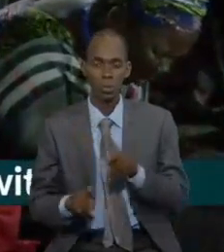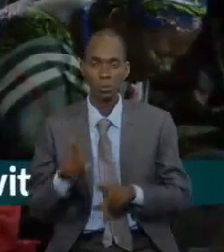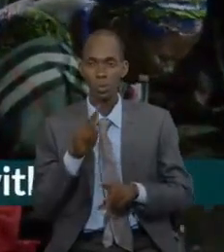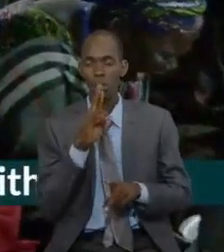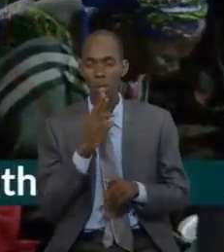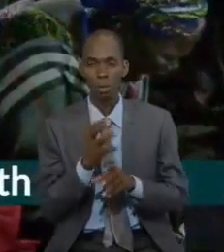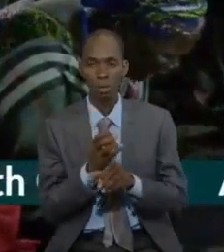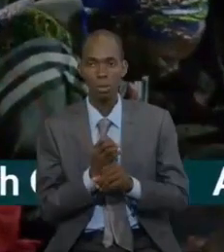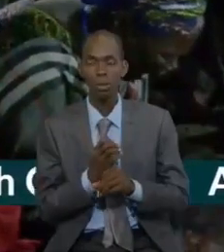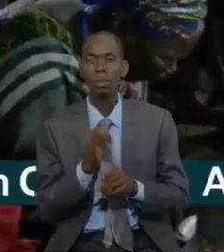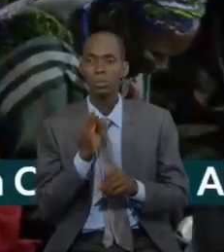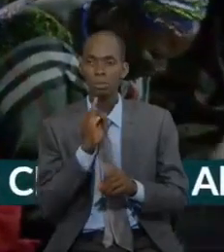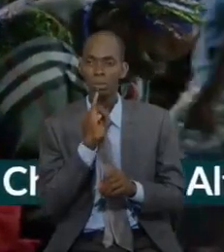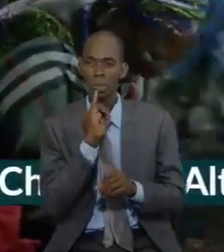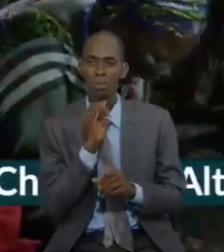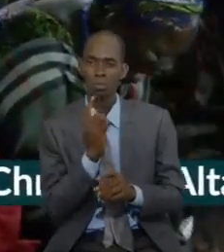is outlined.